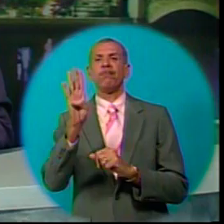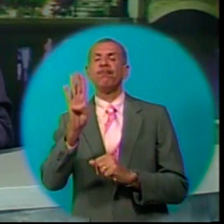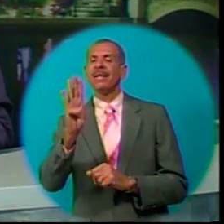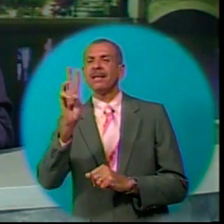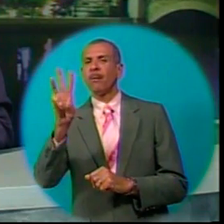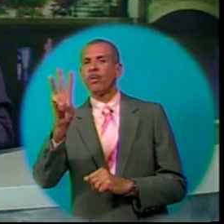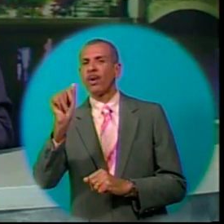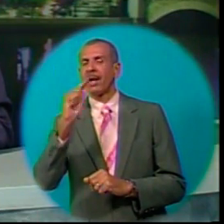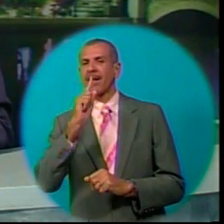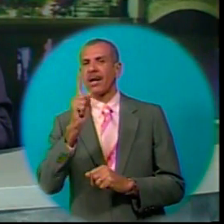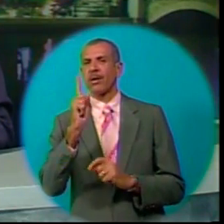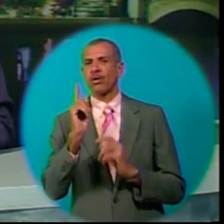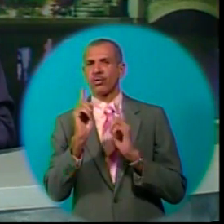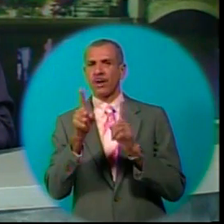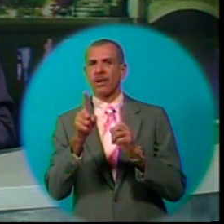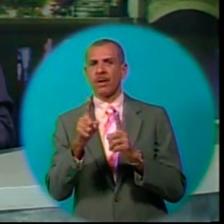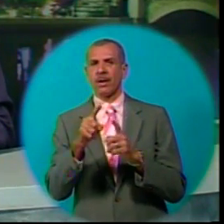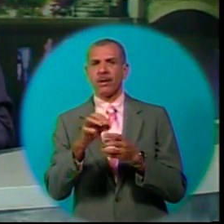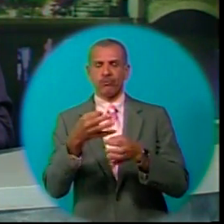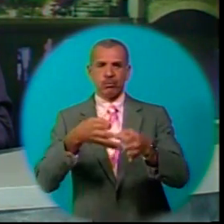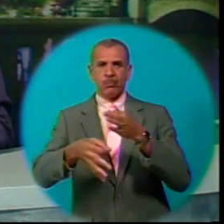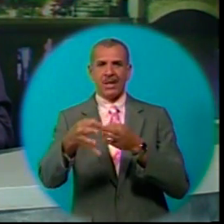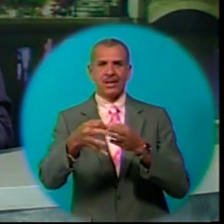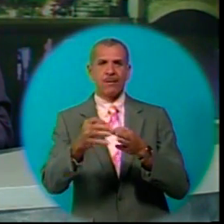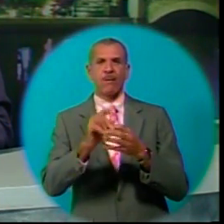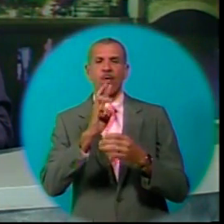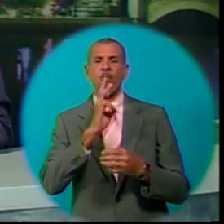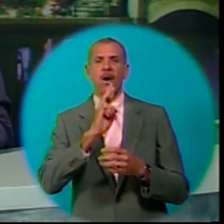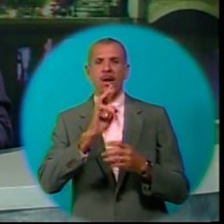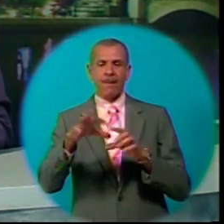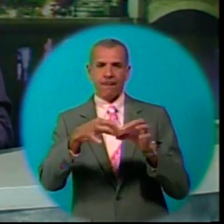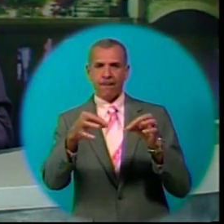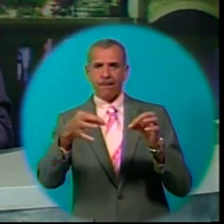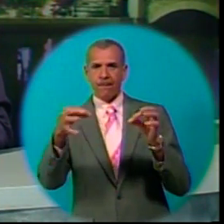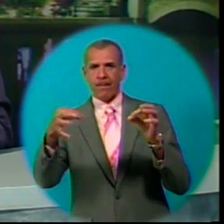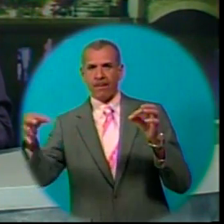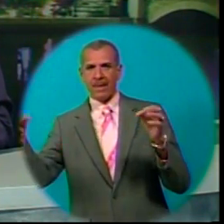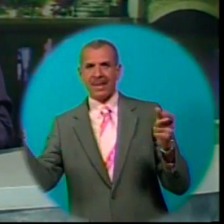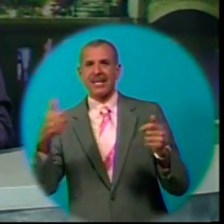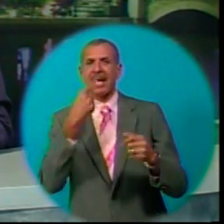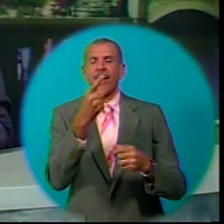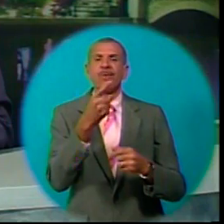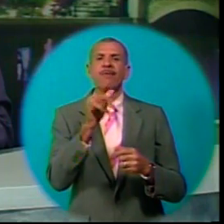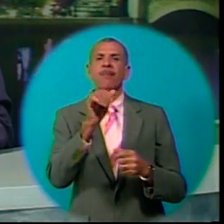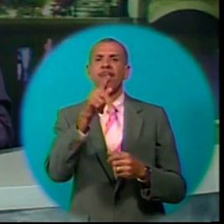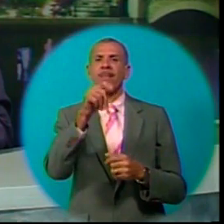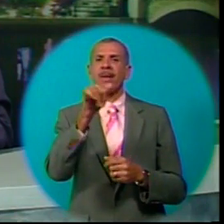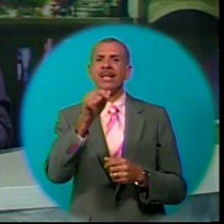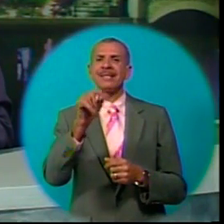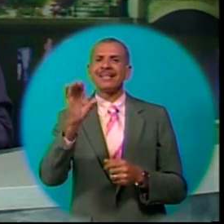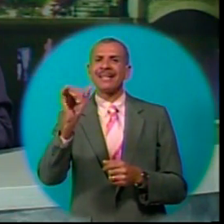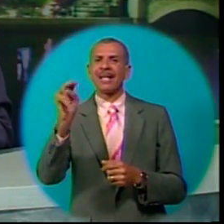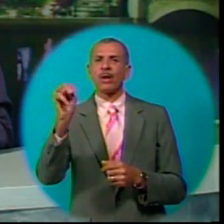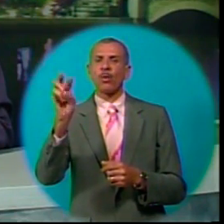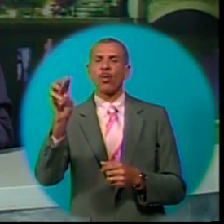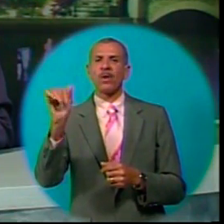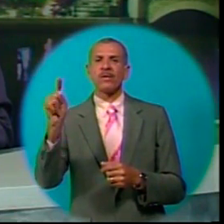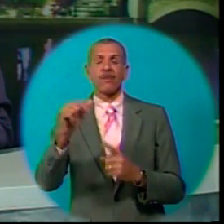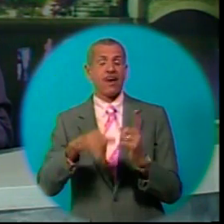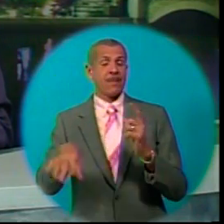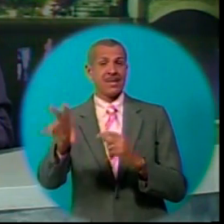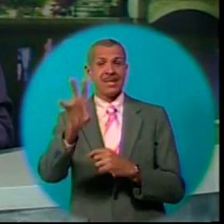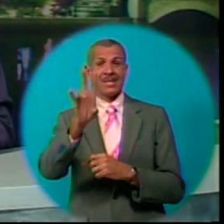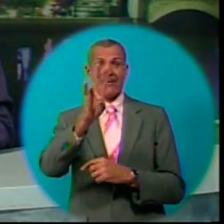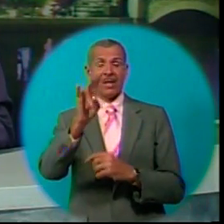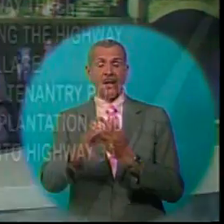Authority moves ahead with its mains replacement program. There will be traffic diversions from Applewitz to Canewood. This will be from 7 in the morning